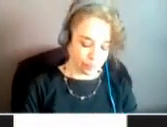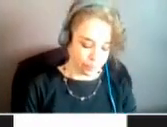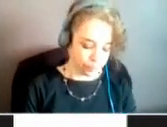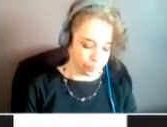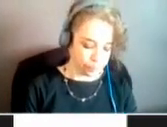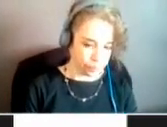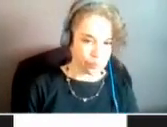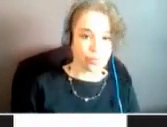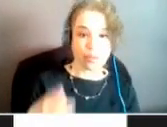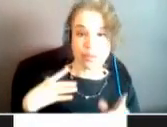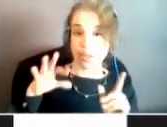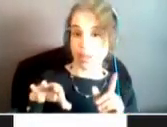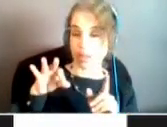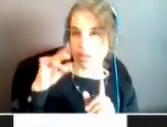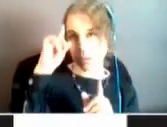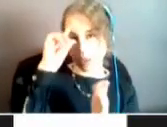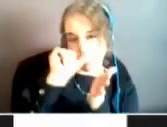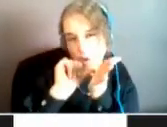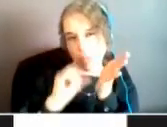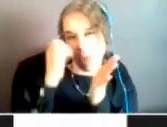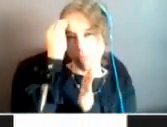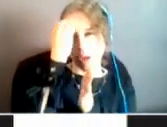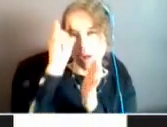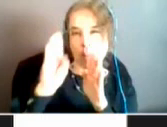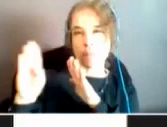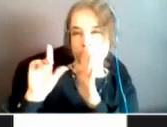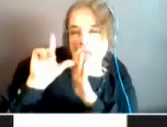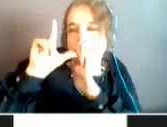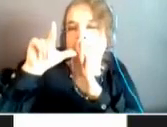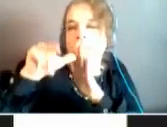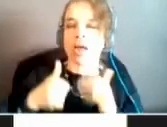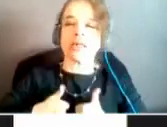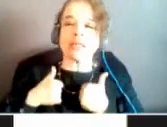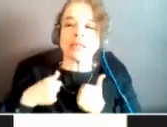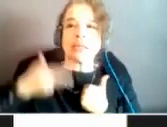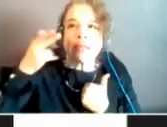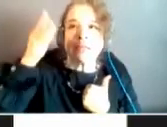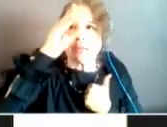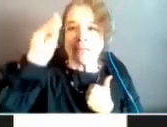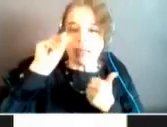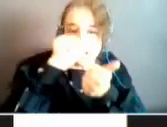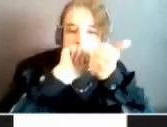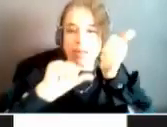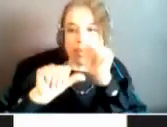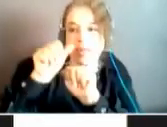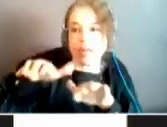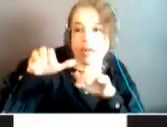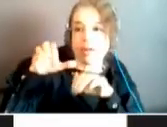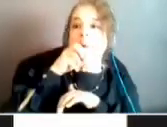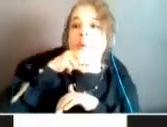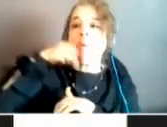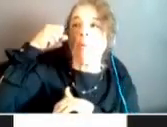And the lethality of suicidal thoughts and behaviors in later life contributes to the high rate of suicide among older